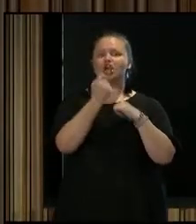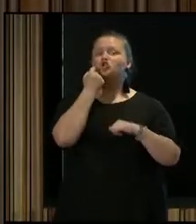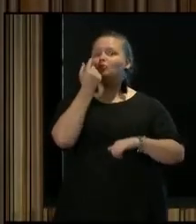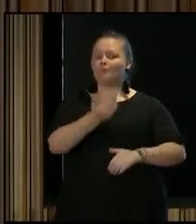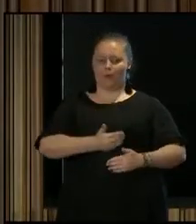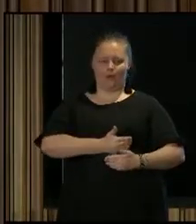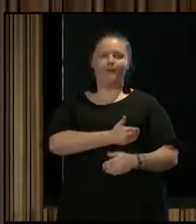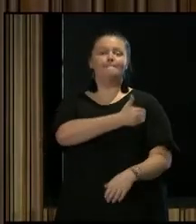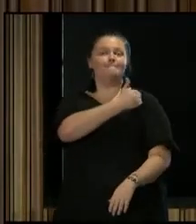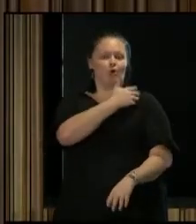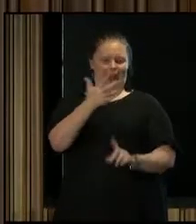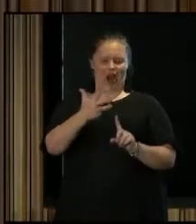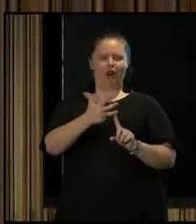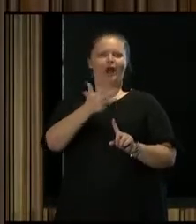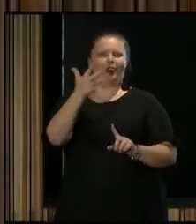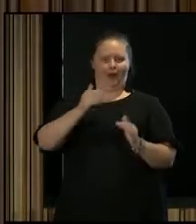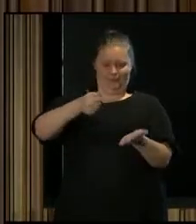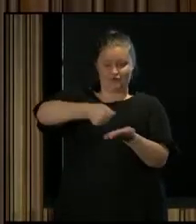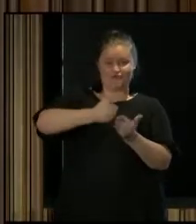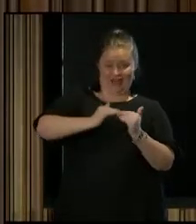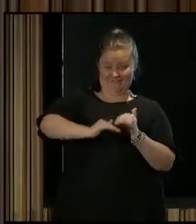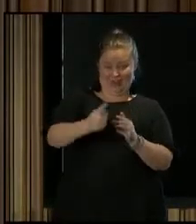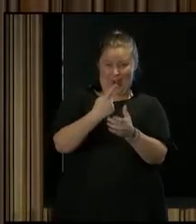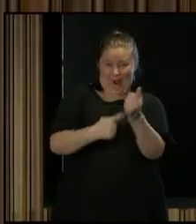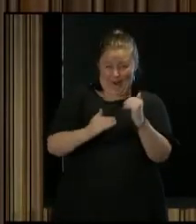from 9 a.m, the ground floor only.